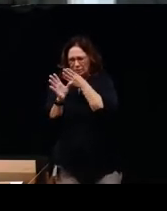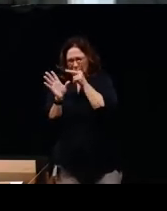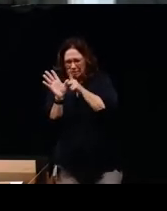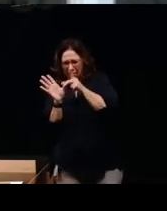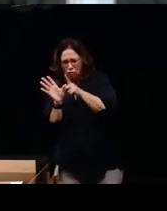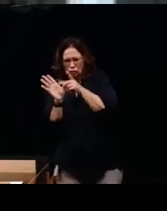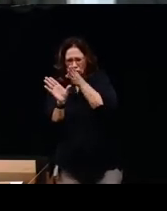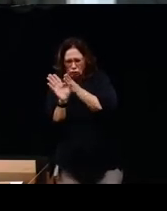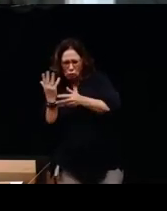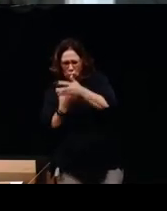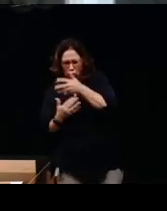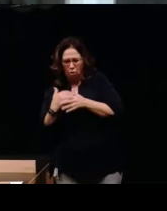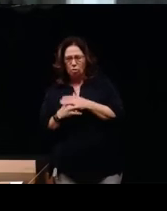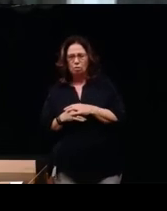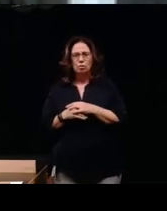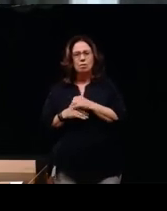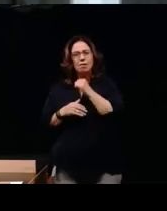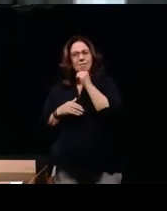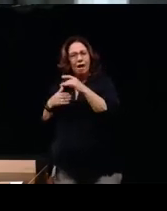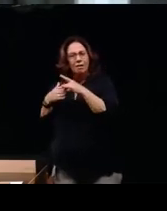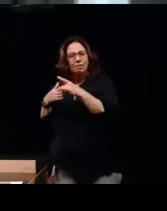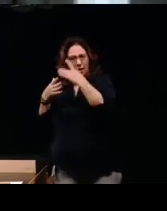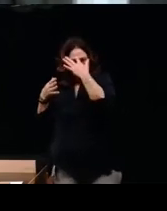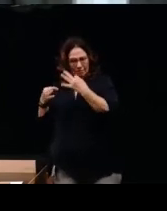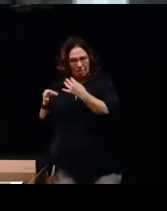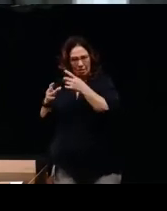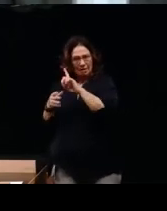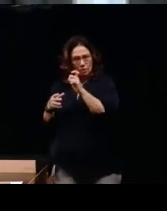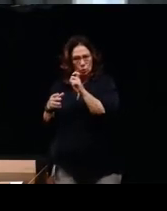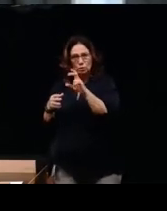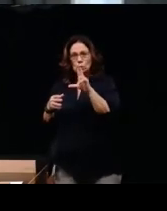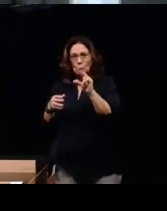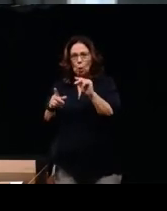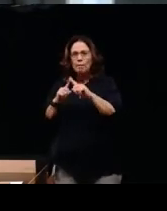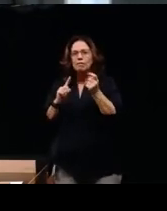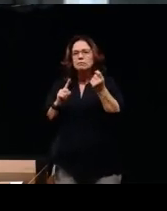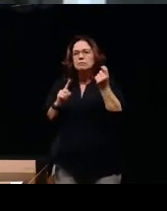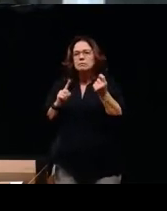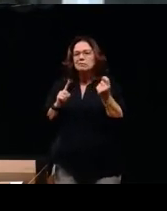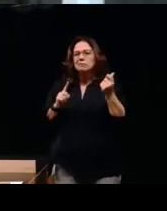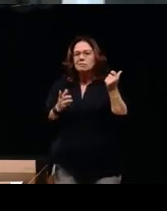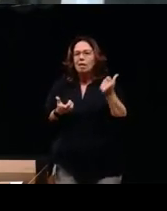front, not because it guides diagnosis, but because it guides treatment.